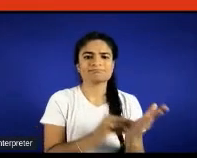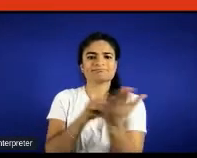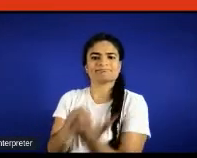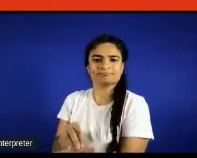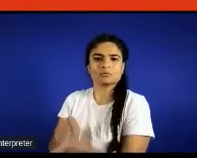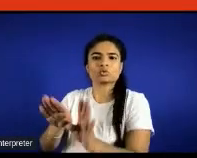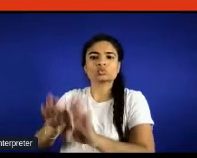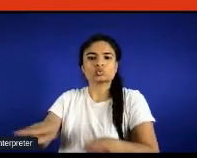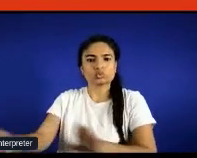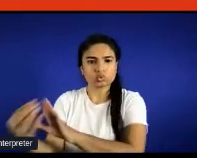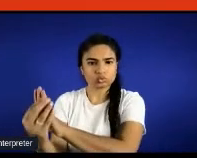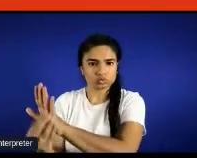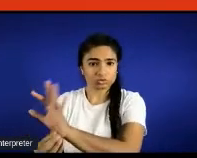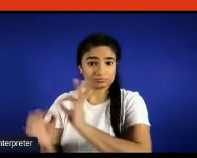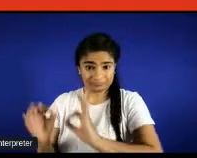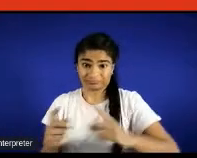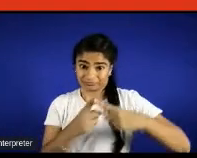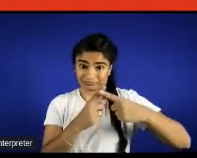was